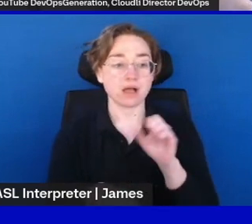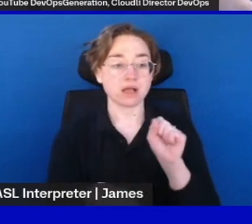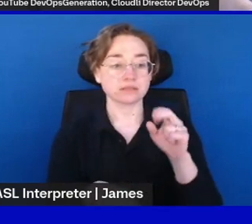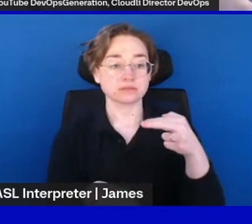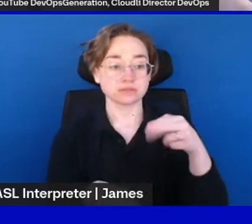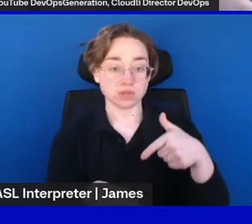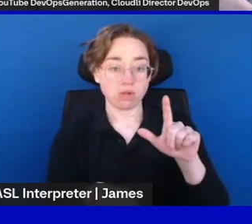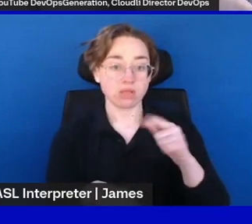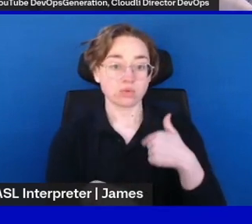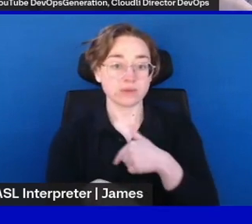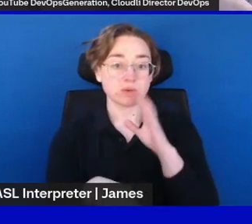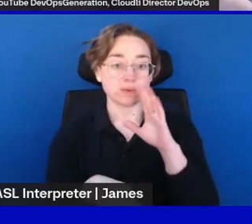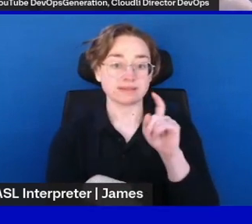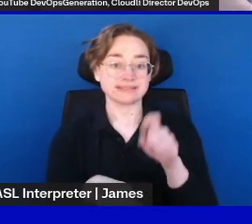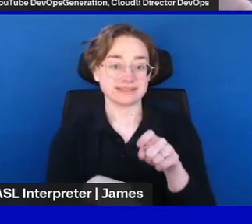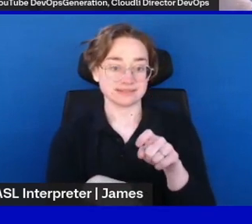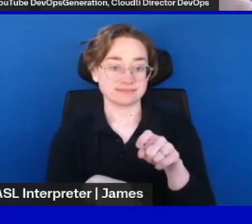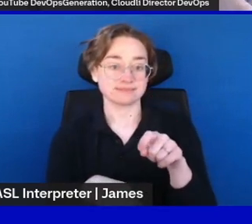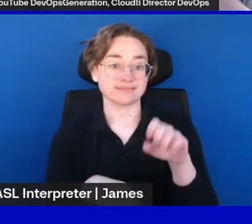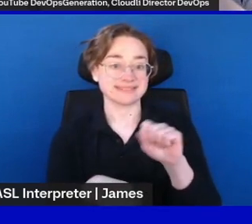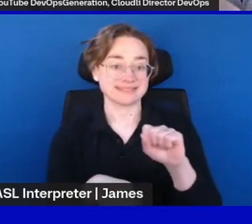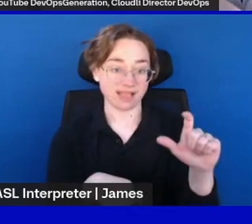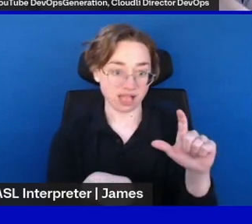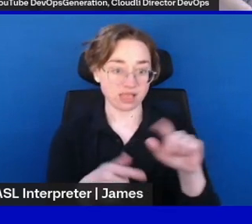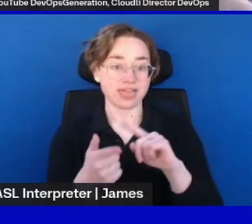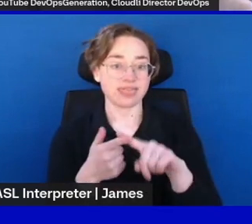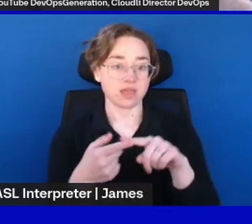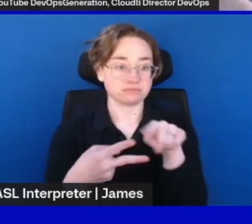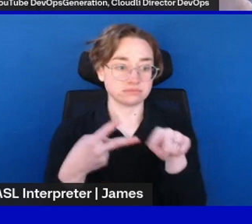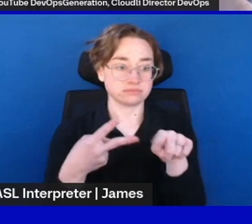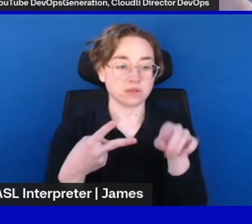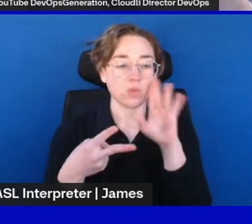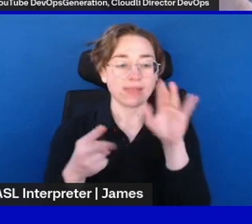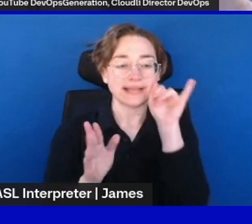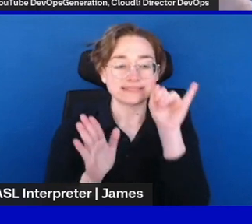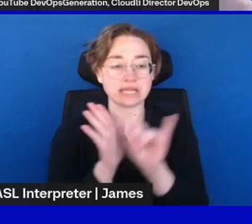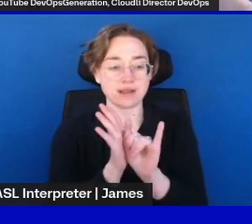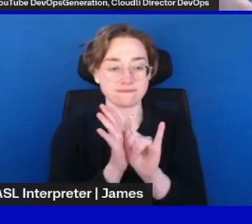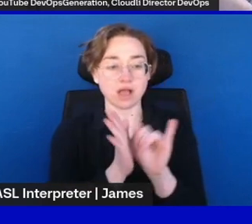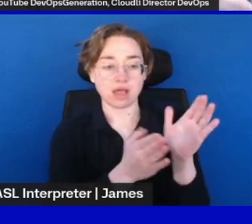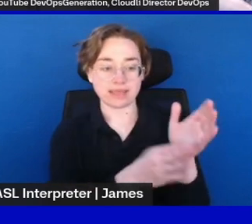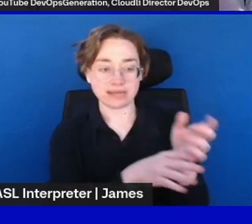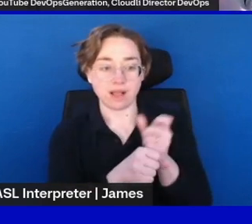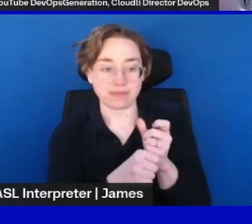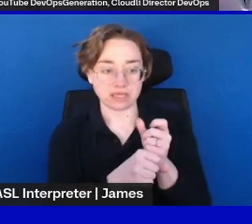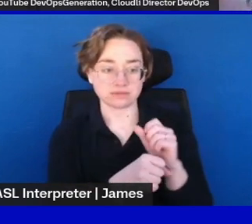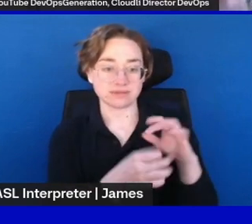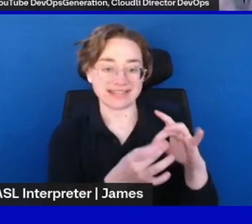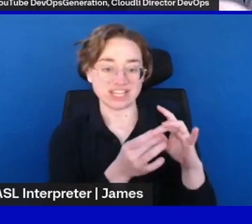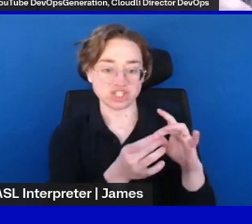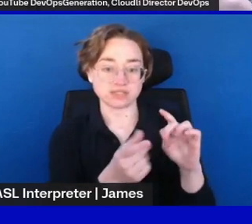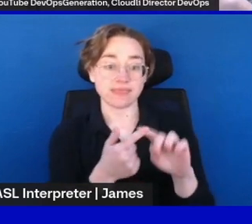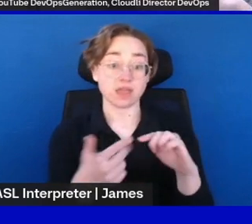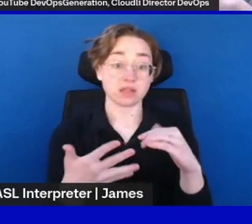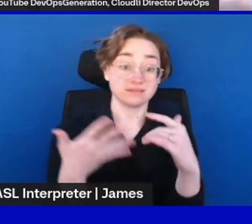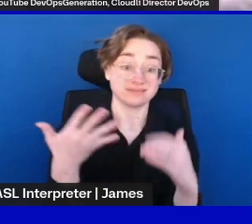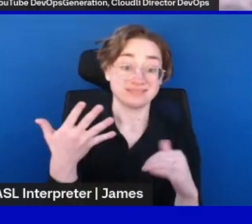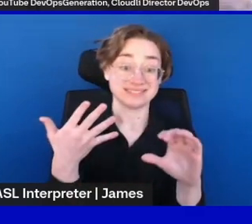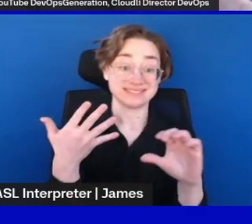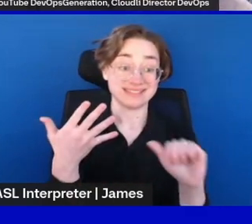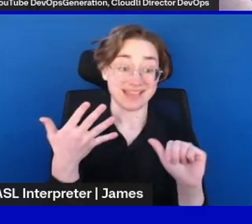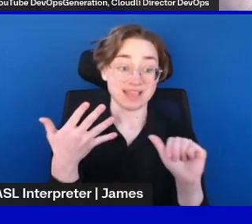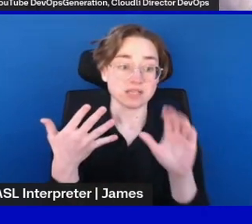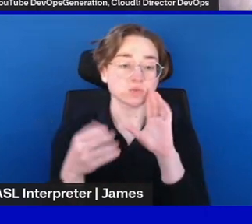and that we're going to be using this to identify ourselves to incoming connections. And we'll be using this list of CAs to